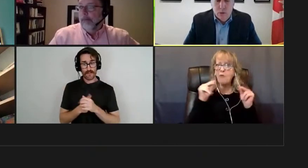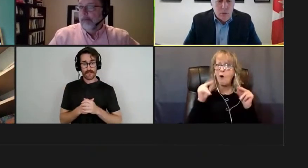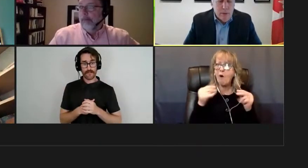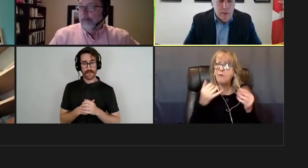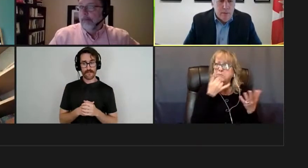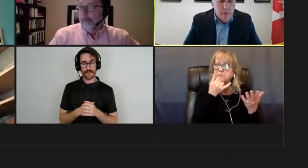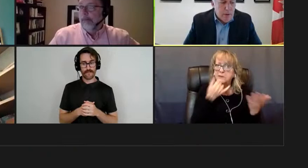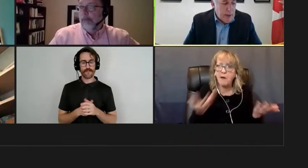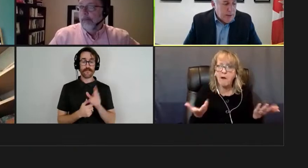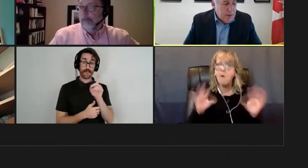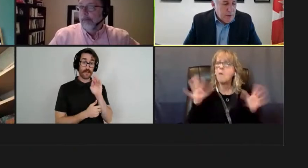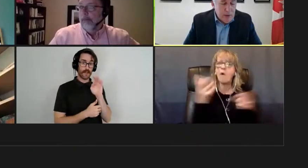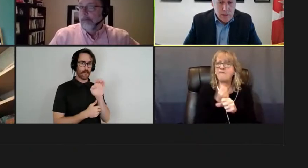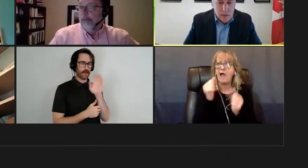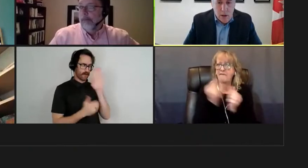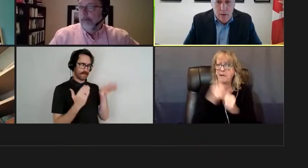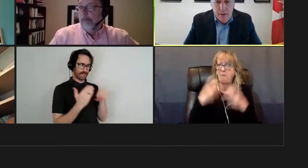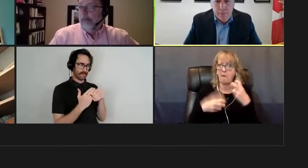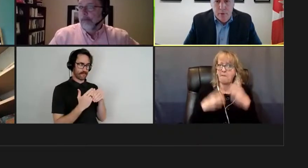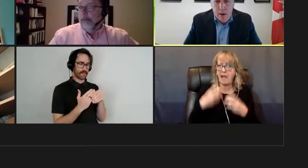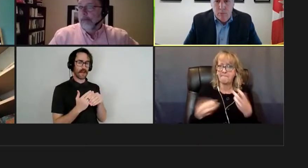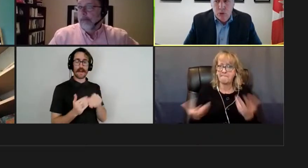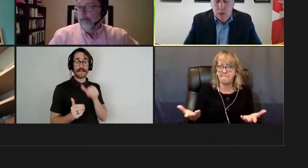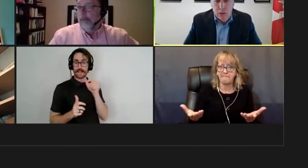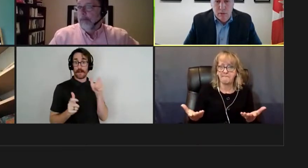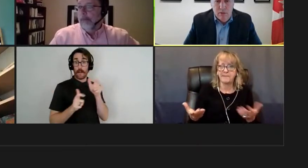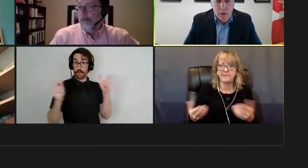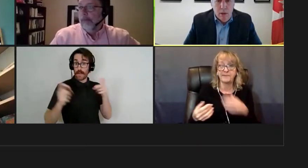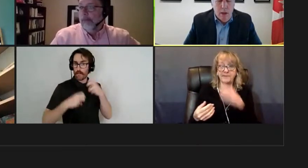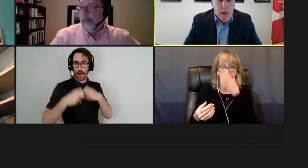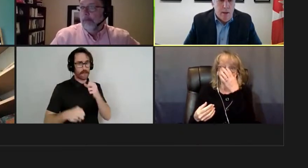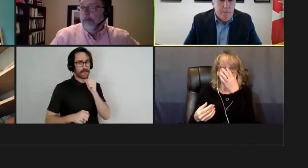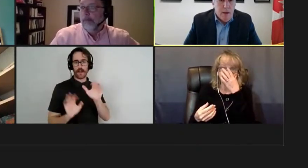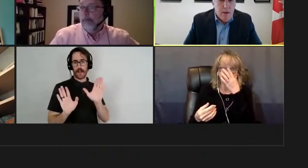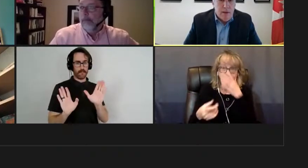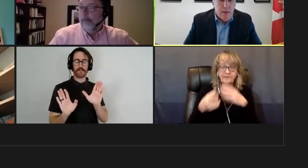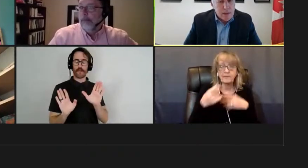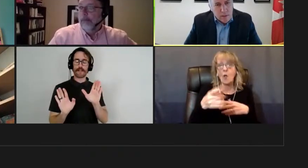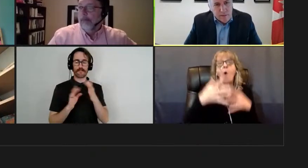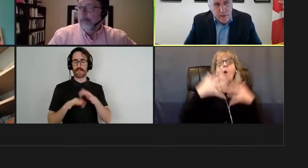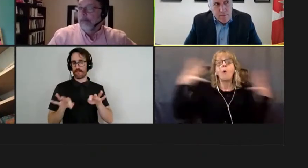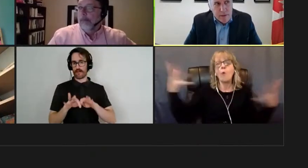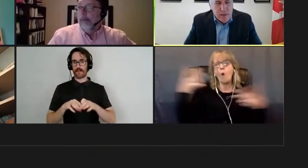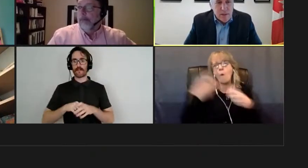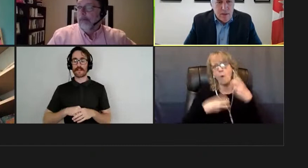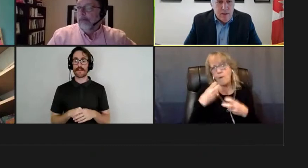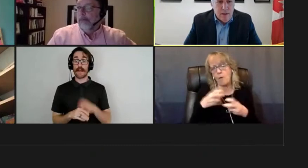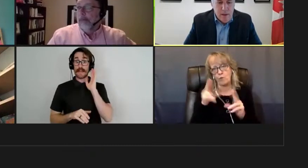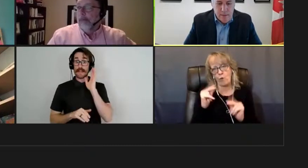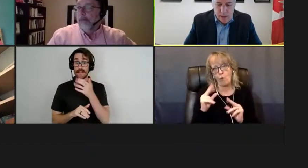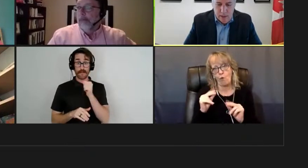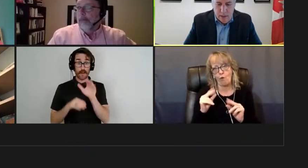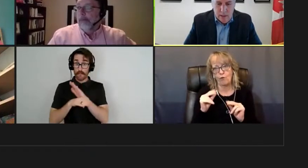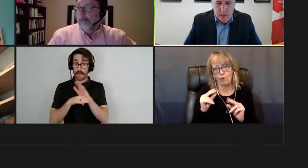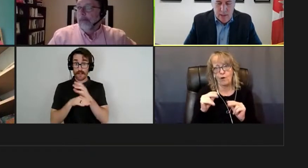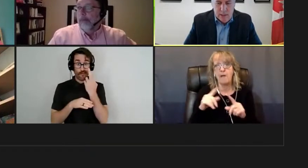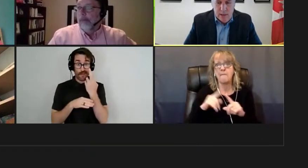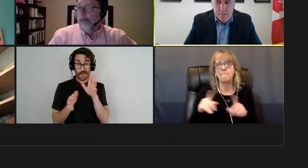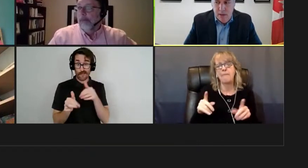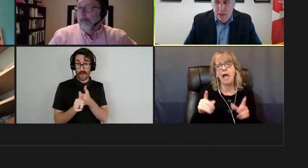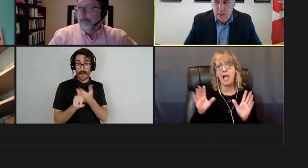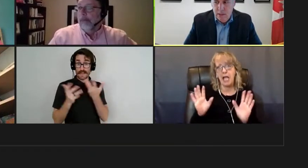so I can tell you it's not a big problem, which is a good thing. That it doesn't look very busy in the clinics